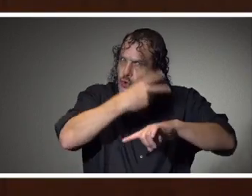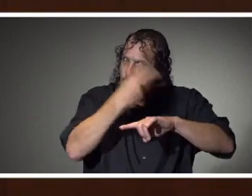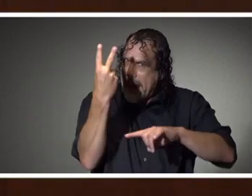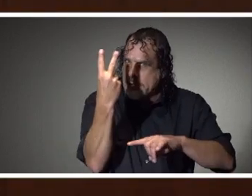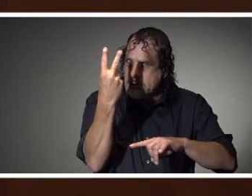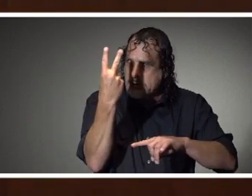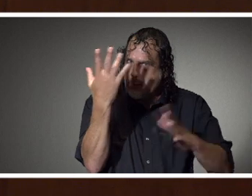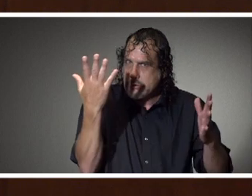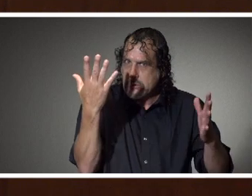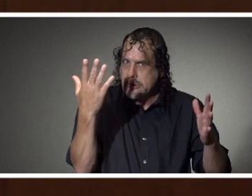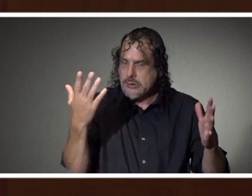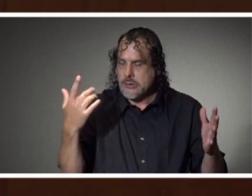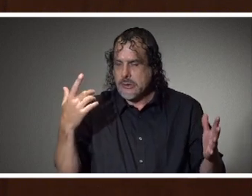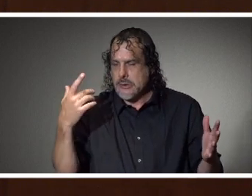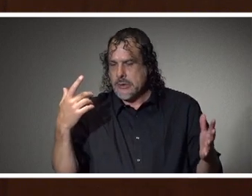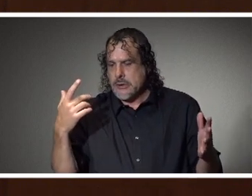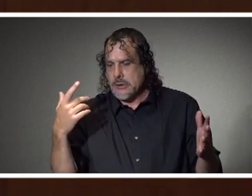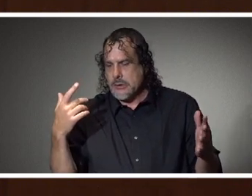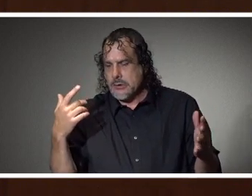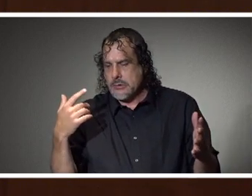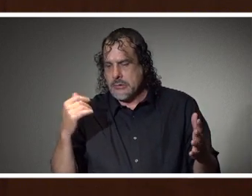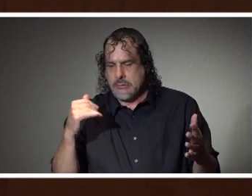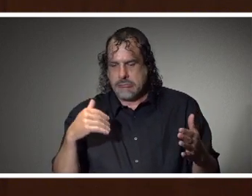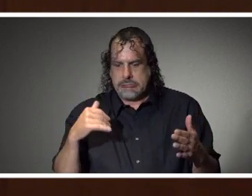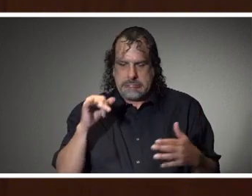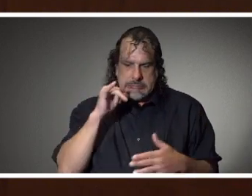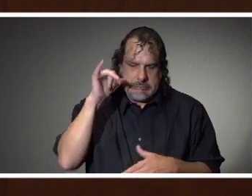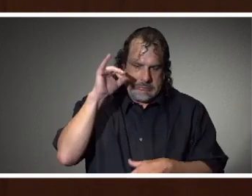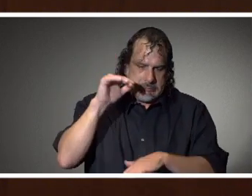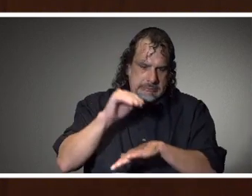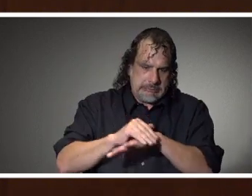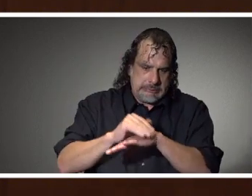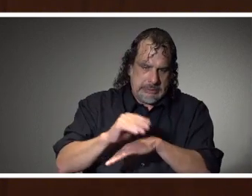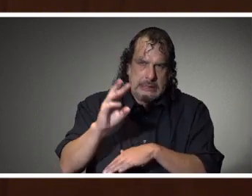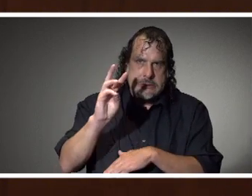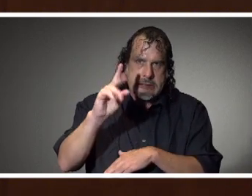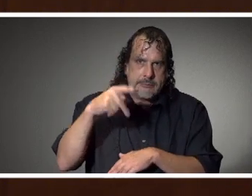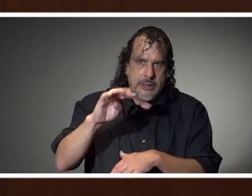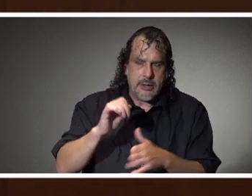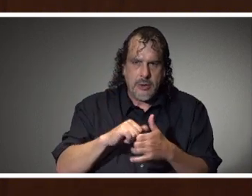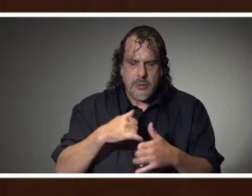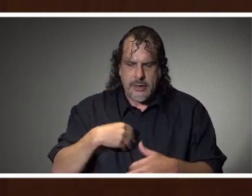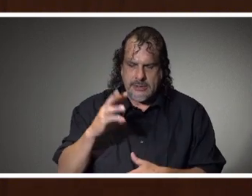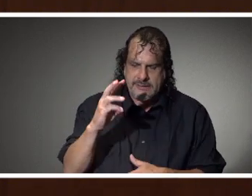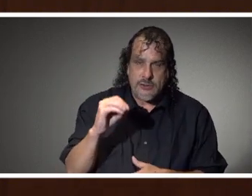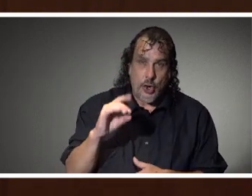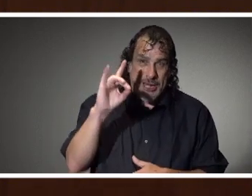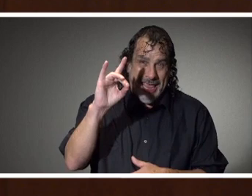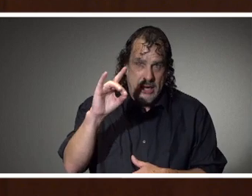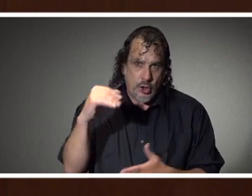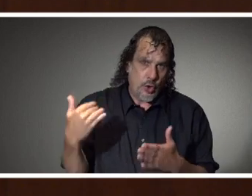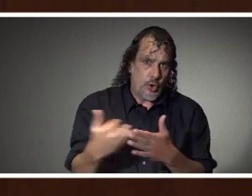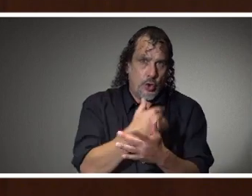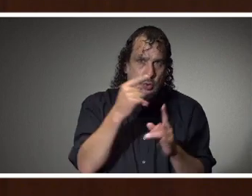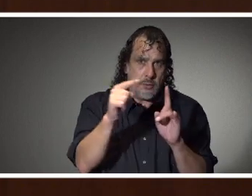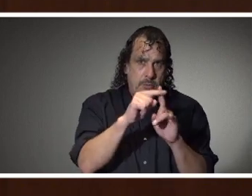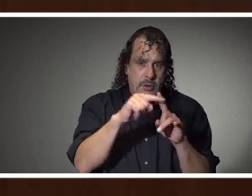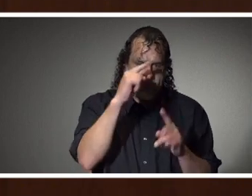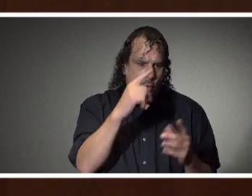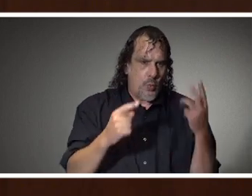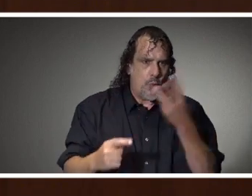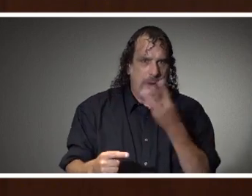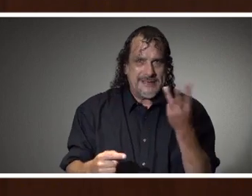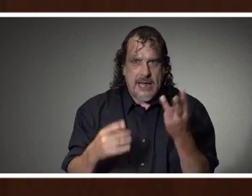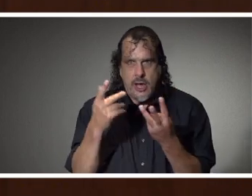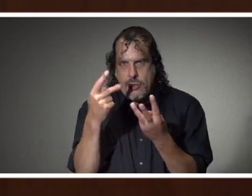for up through last evening at 6 p.m., we have 608 additional cases for Wednesday and Thursday.